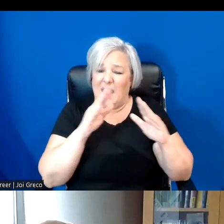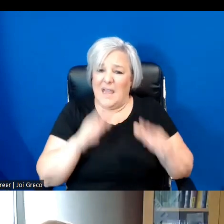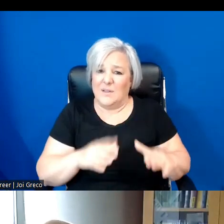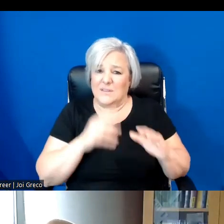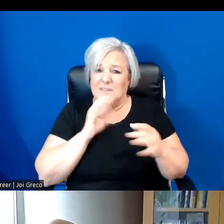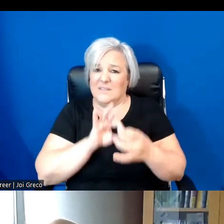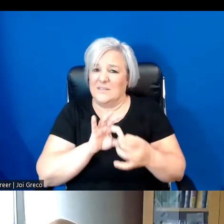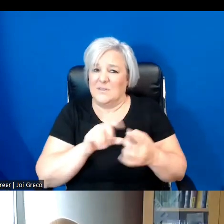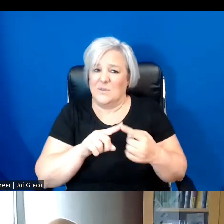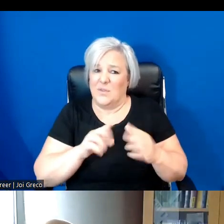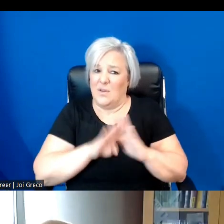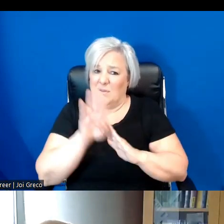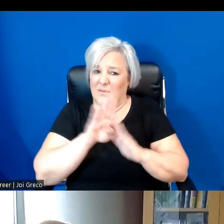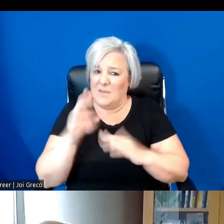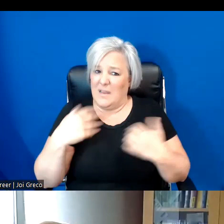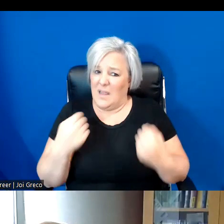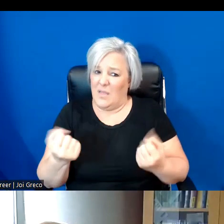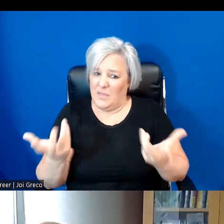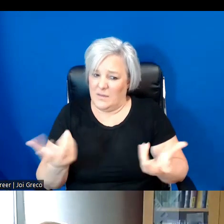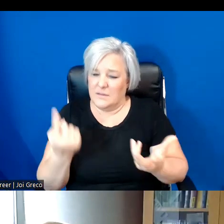their health and development. So let's go to the next slide.